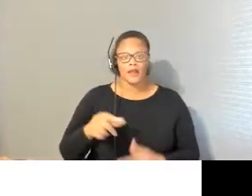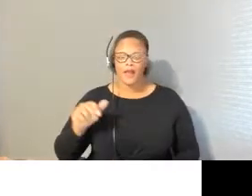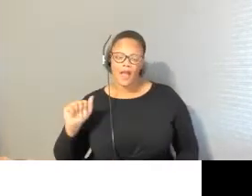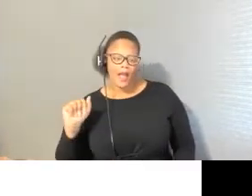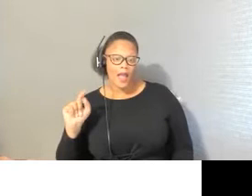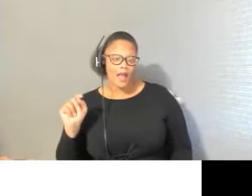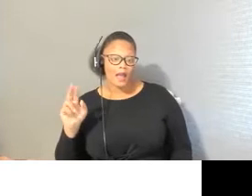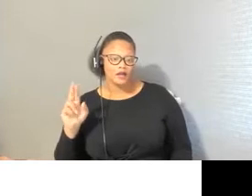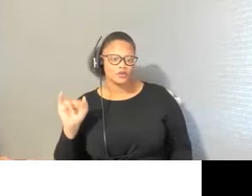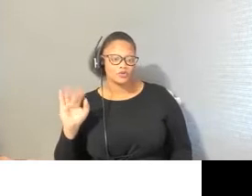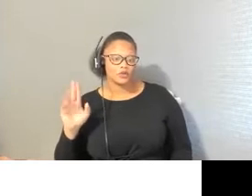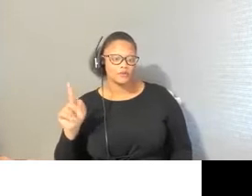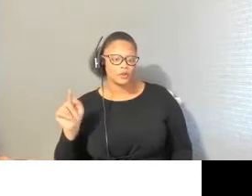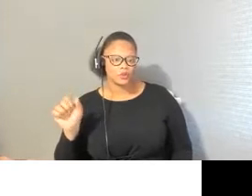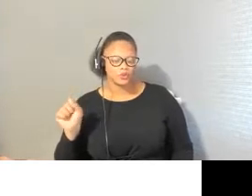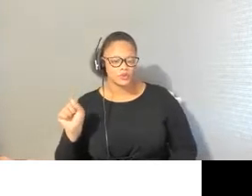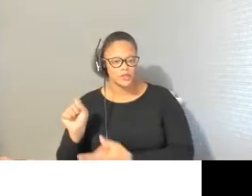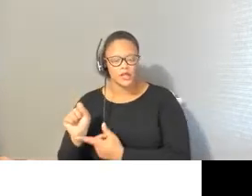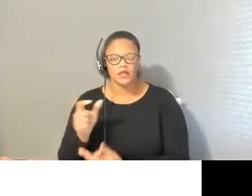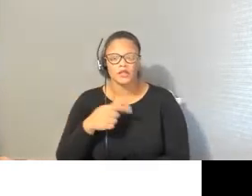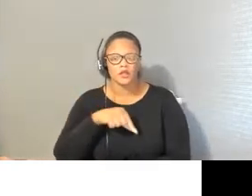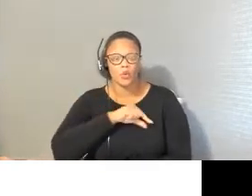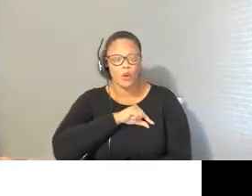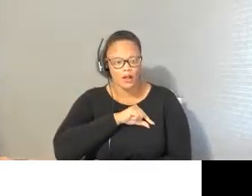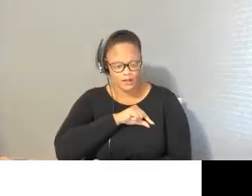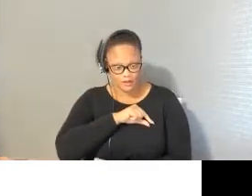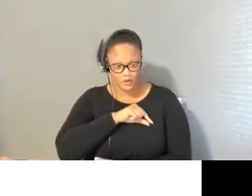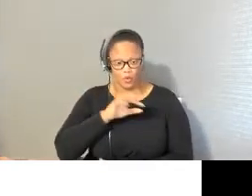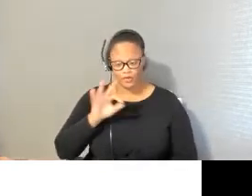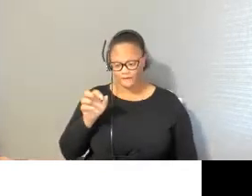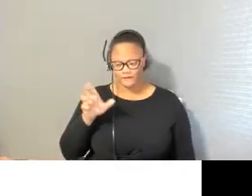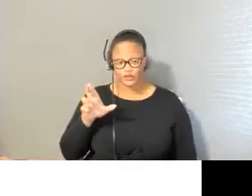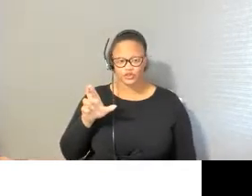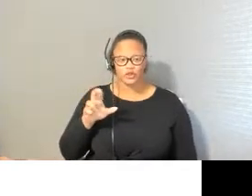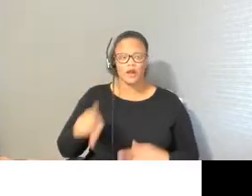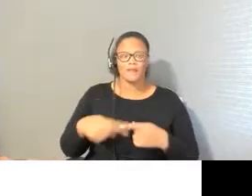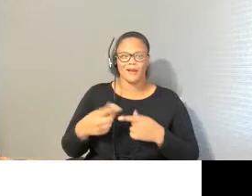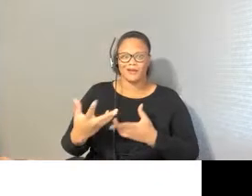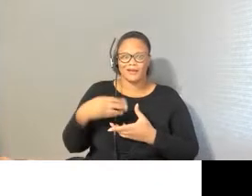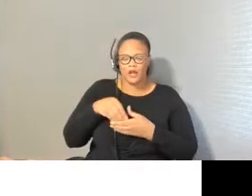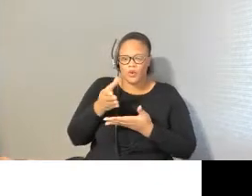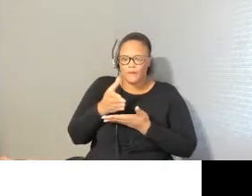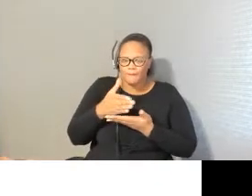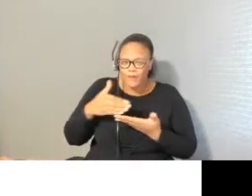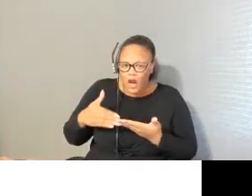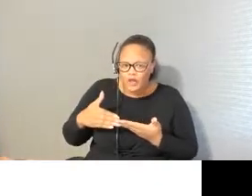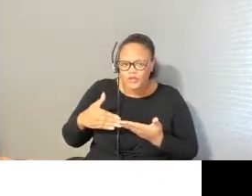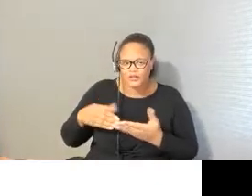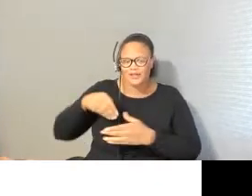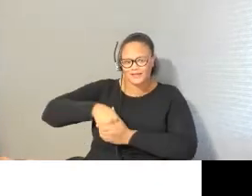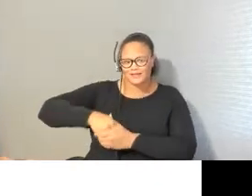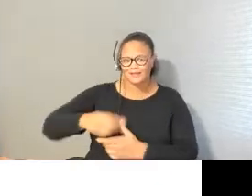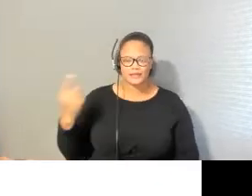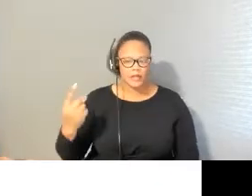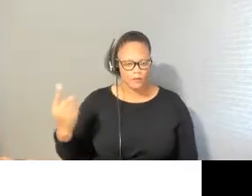attributes. This is the quality or the feature regarding an inherent part of someone or something, okay? So